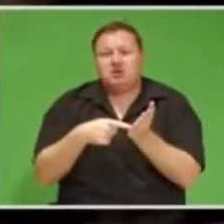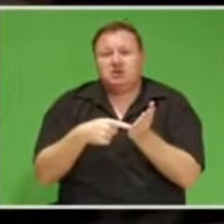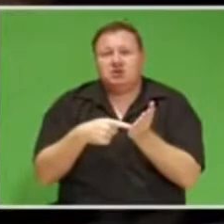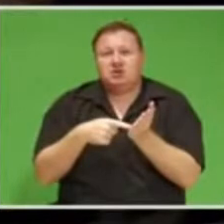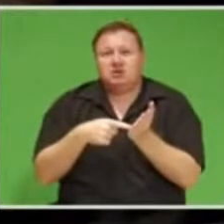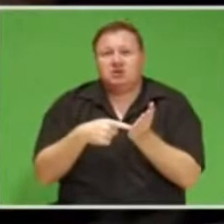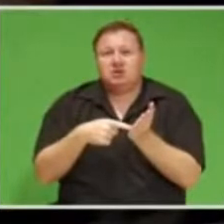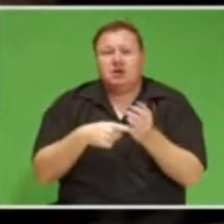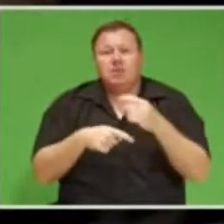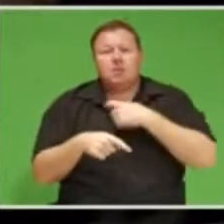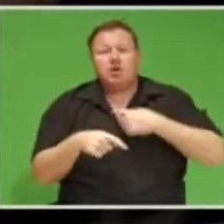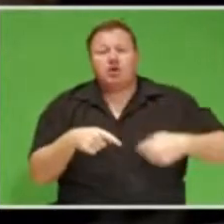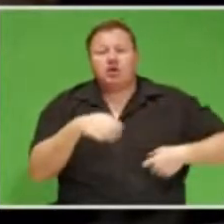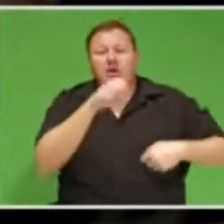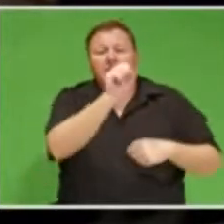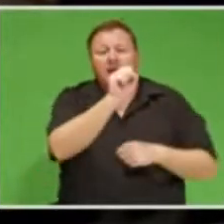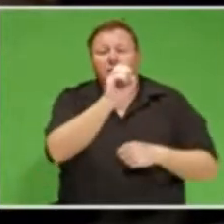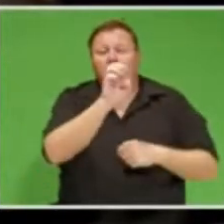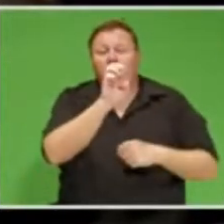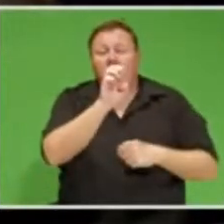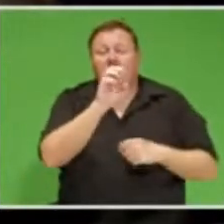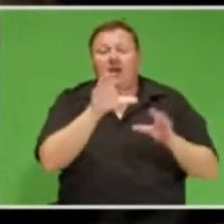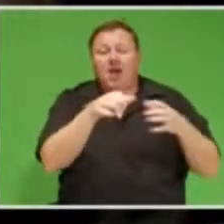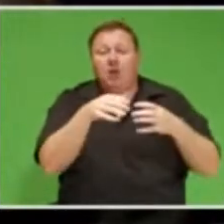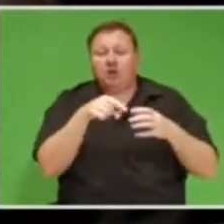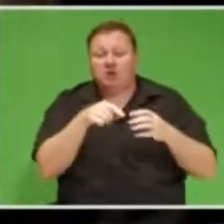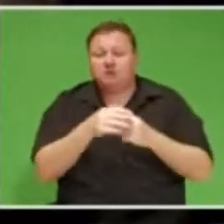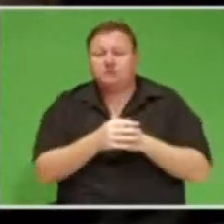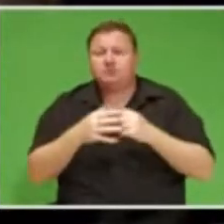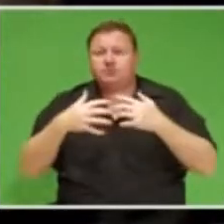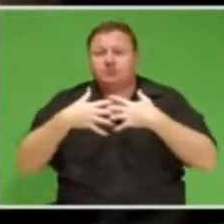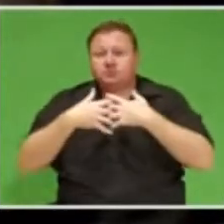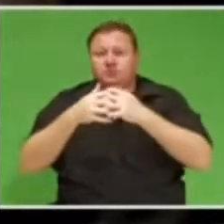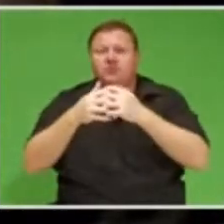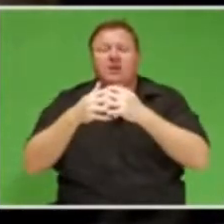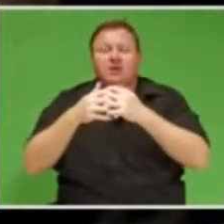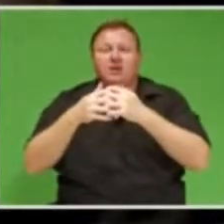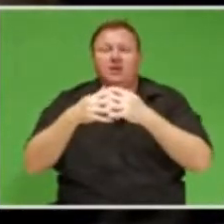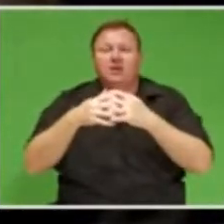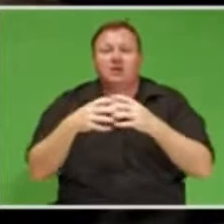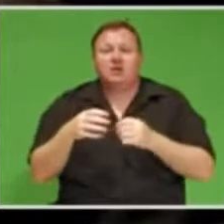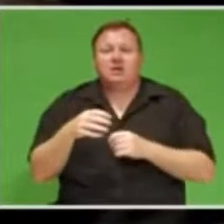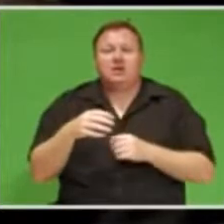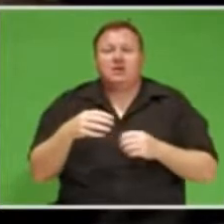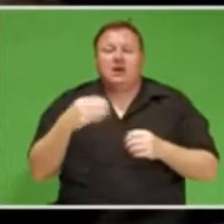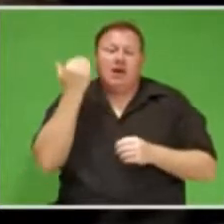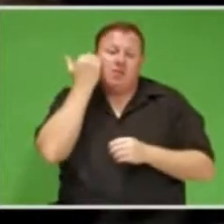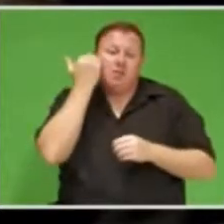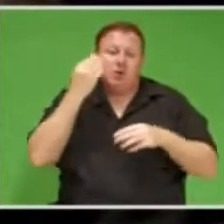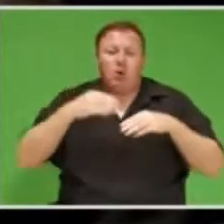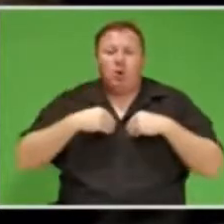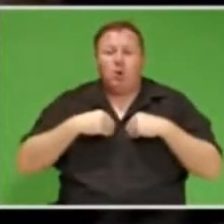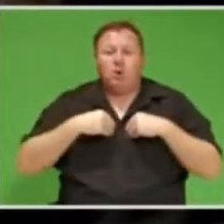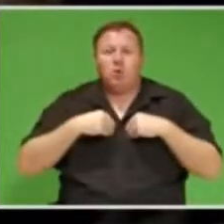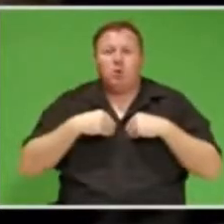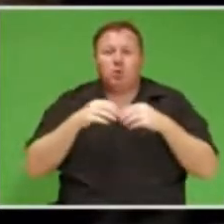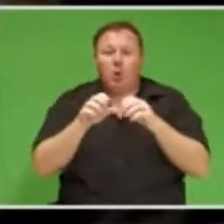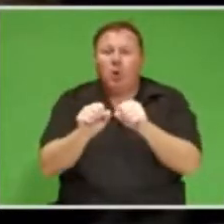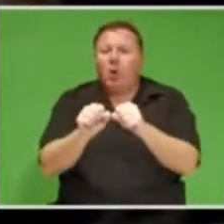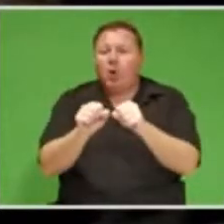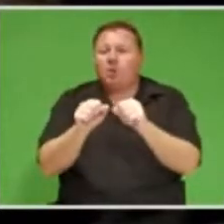Council to establish a state-owned holding company as part of a centralized